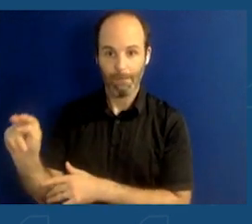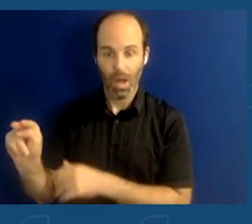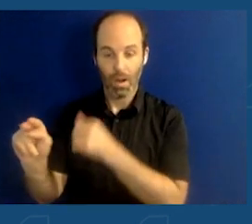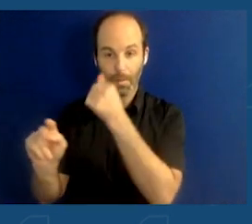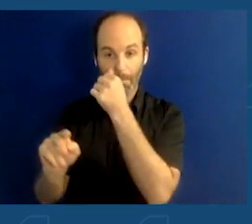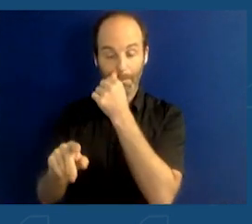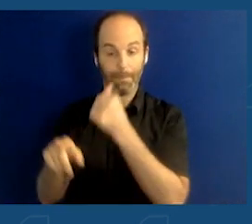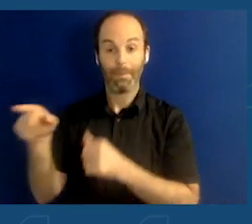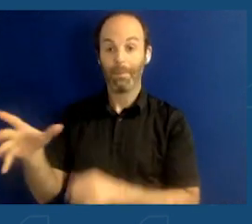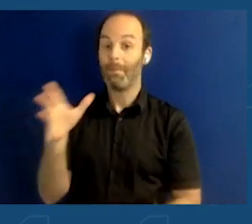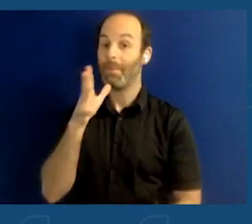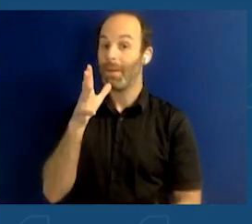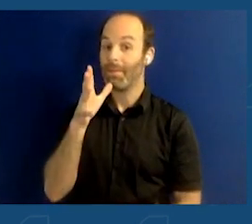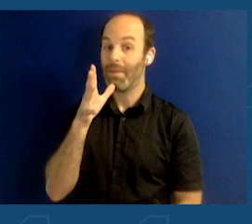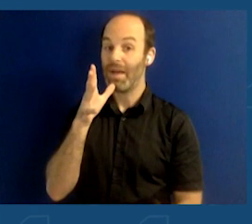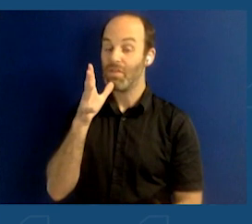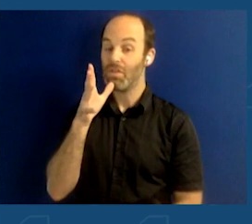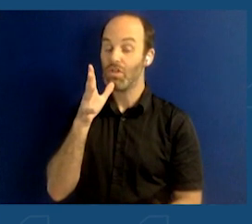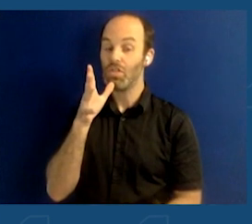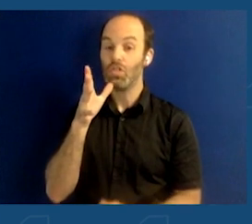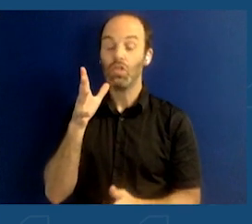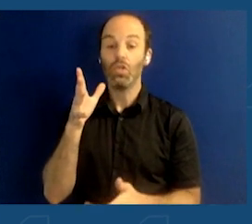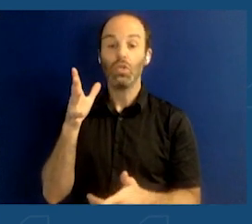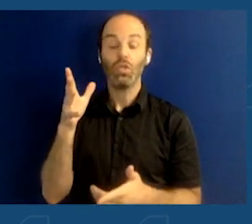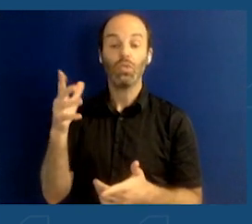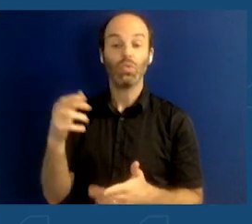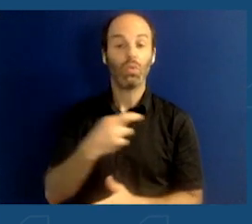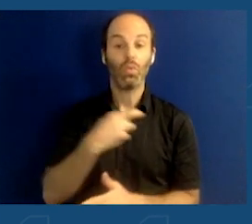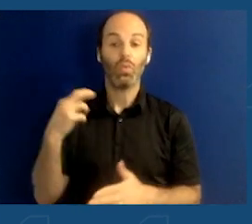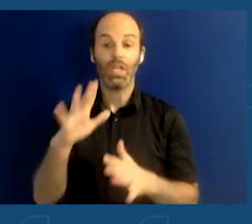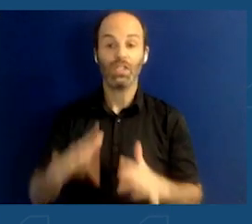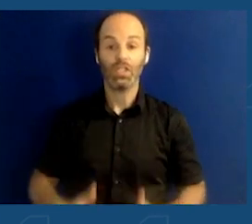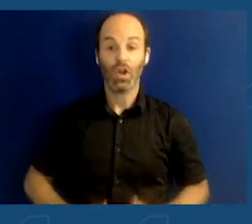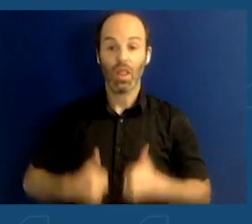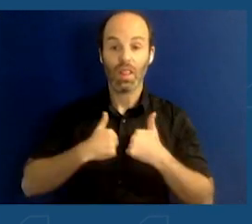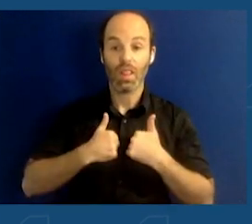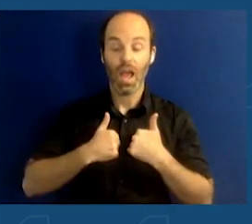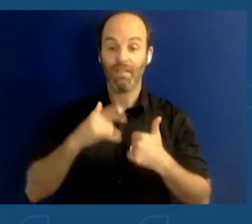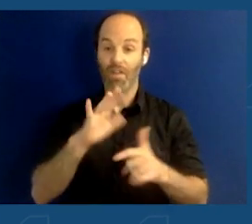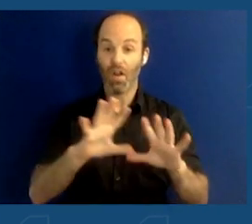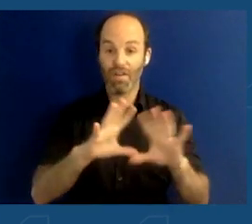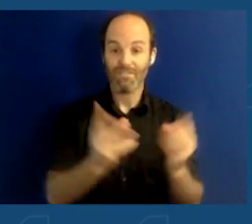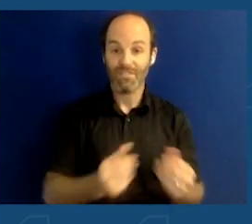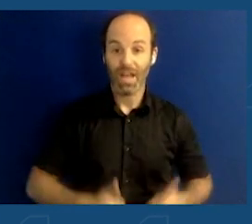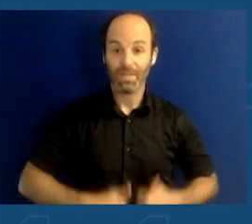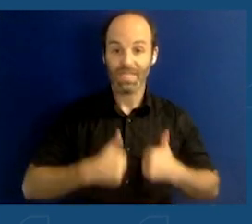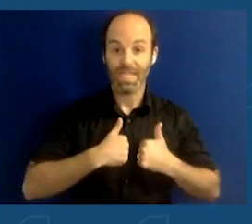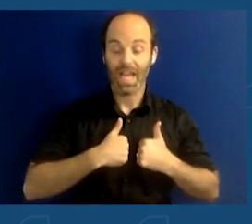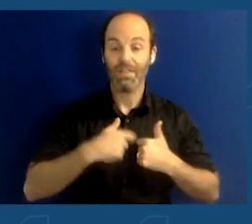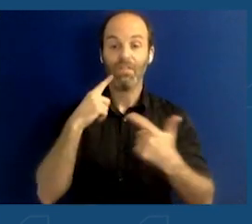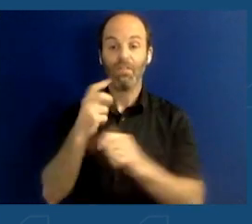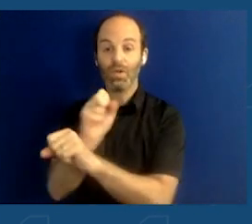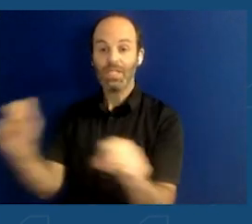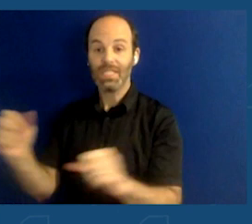her life and the life of her family to save me.